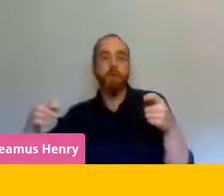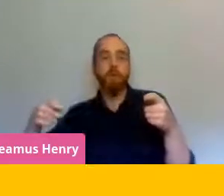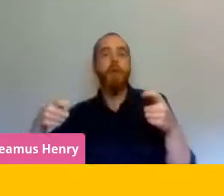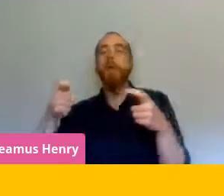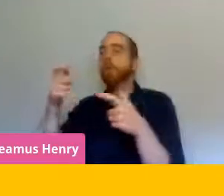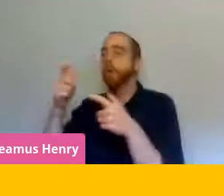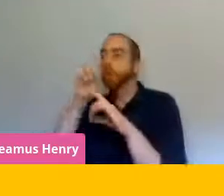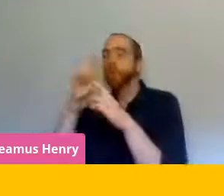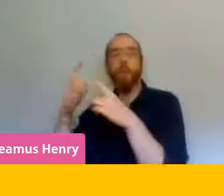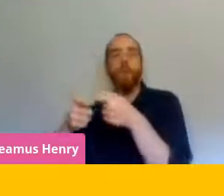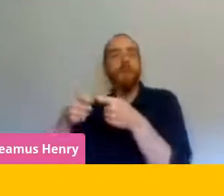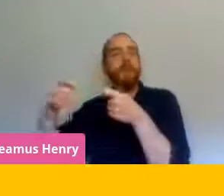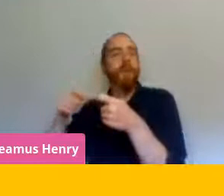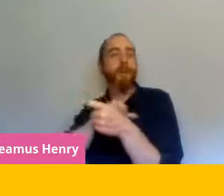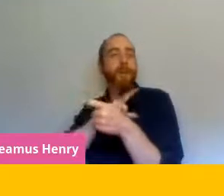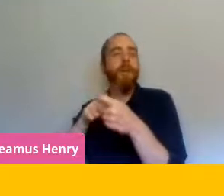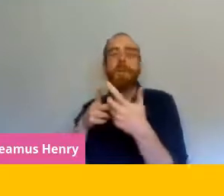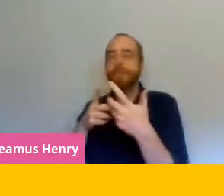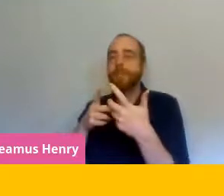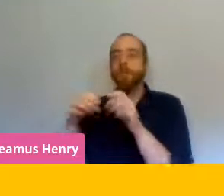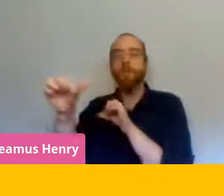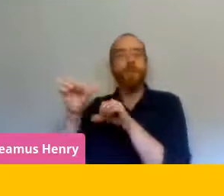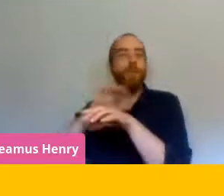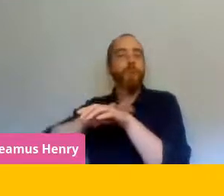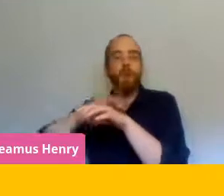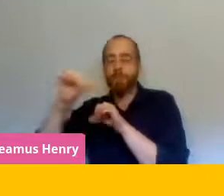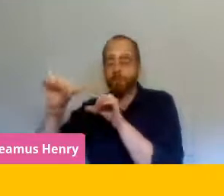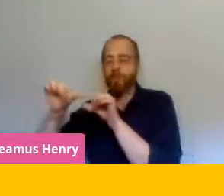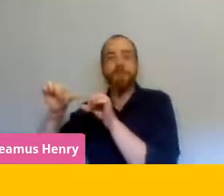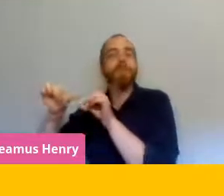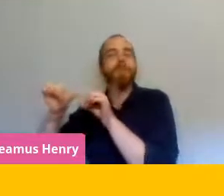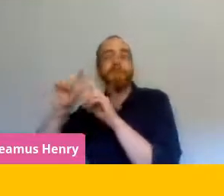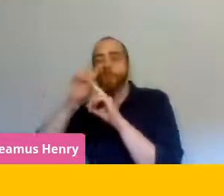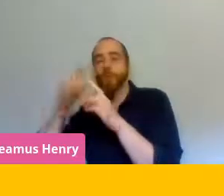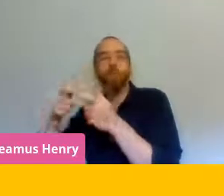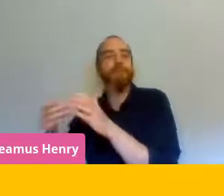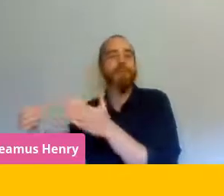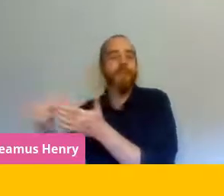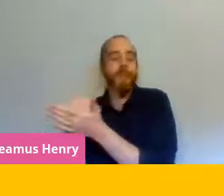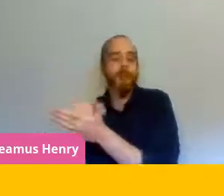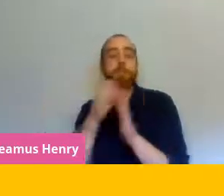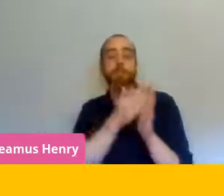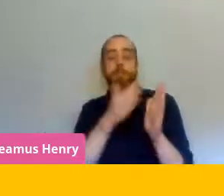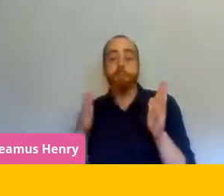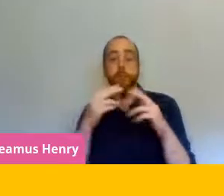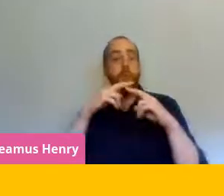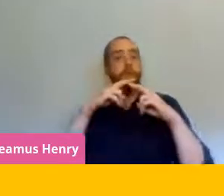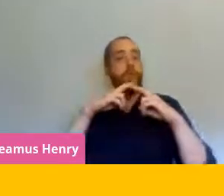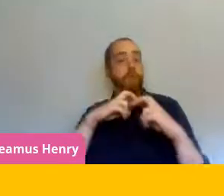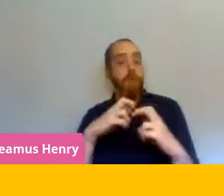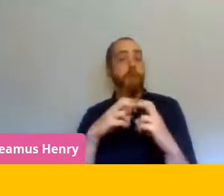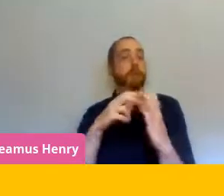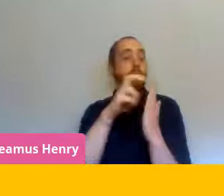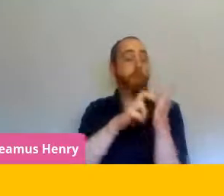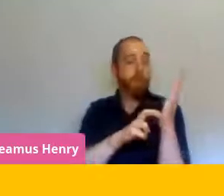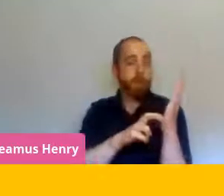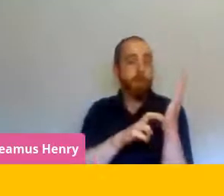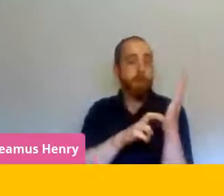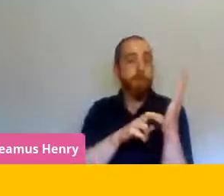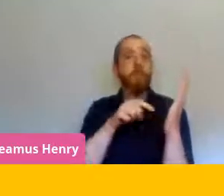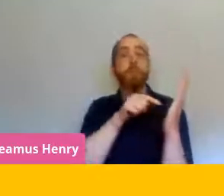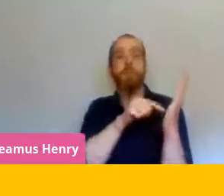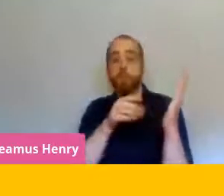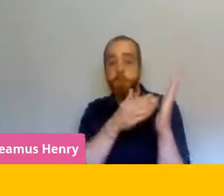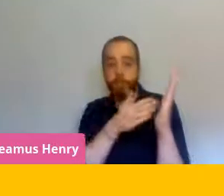parental leave. But these were mostly research contracts. And then over June and July, we've seen large numbers of teaching contracts coming to an end. And it's been a much